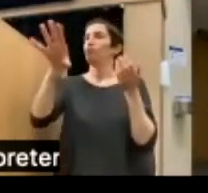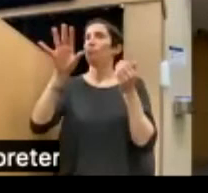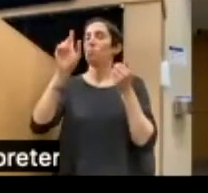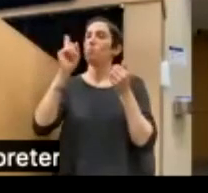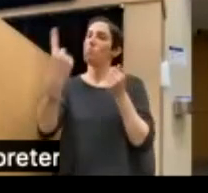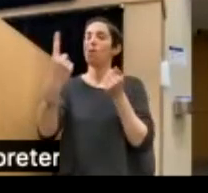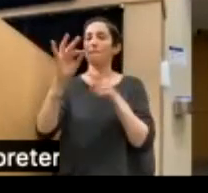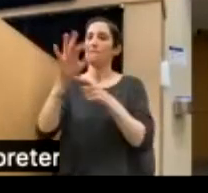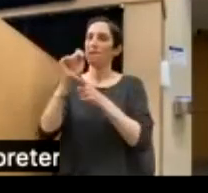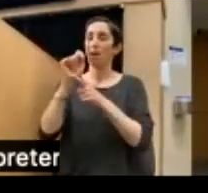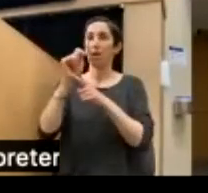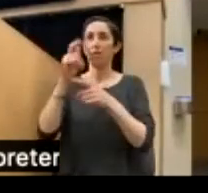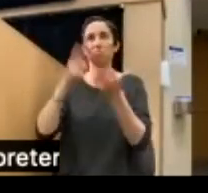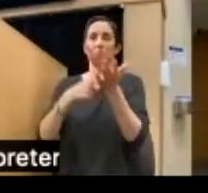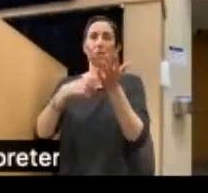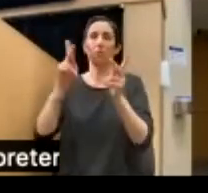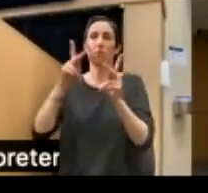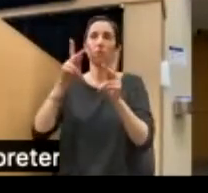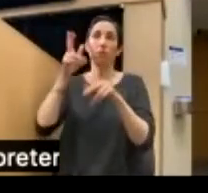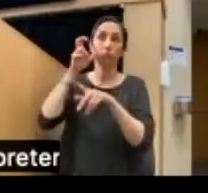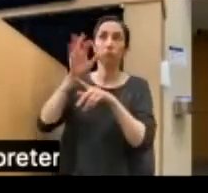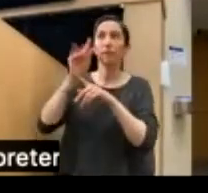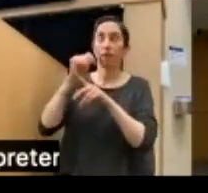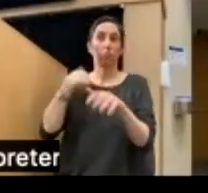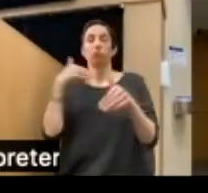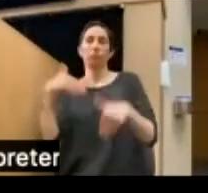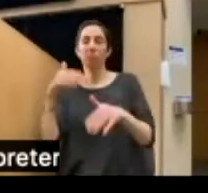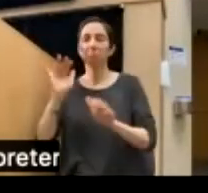for those of you public health people in the room,